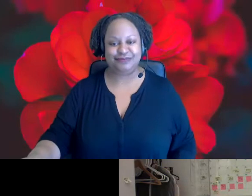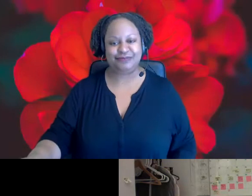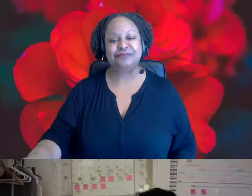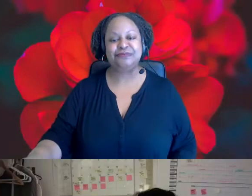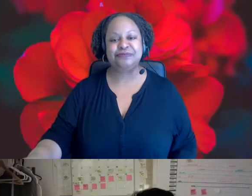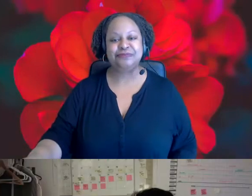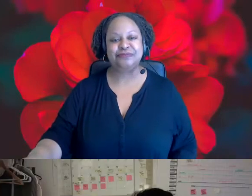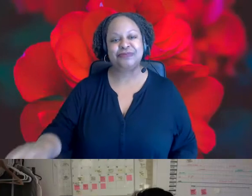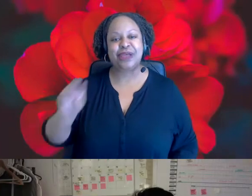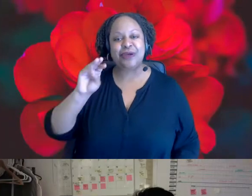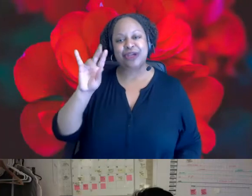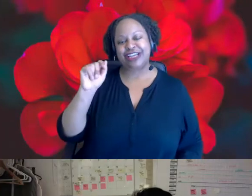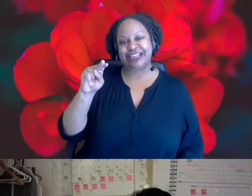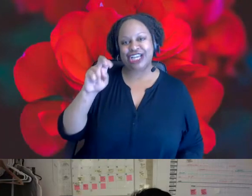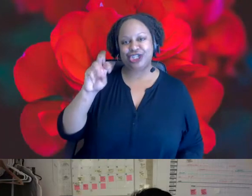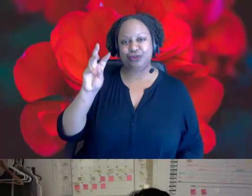who is